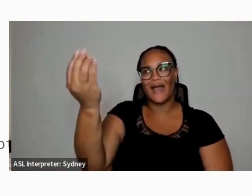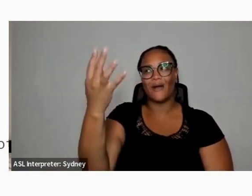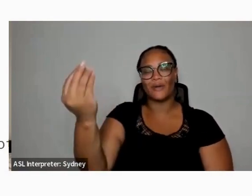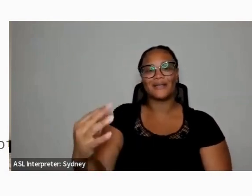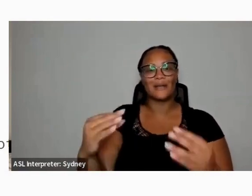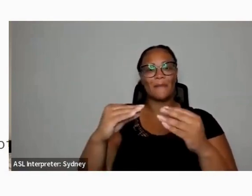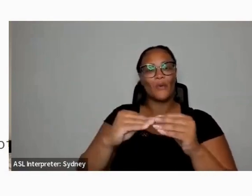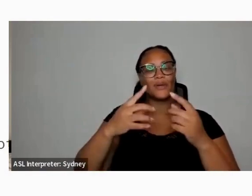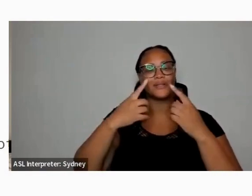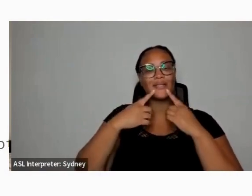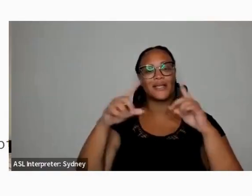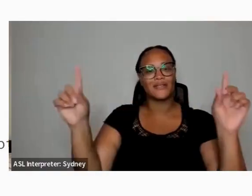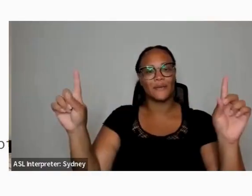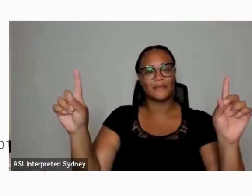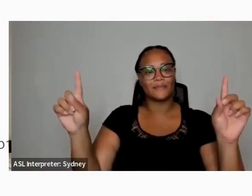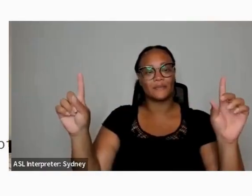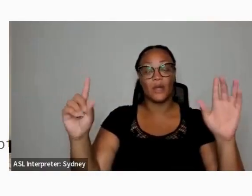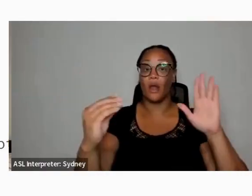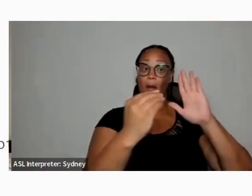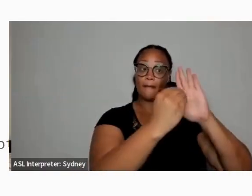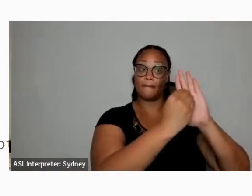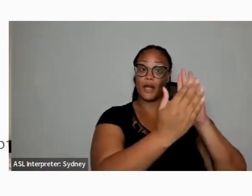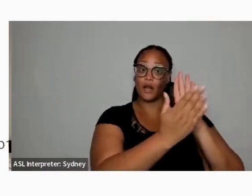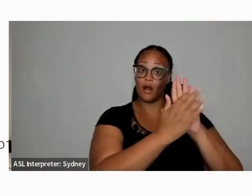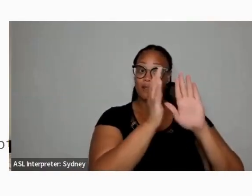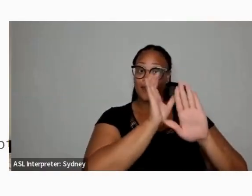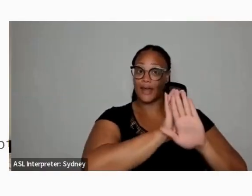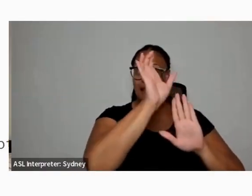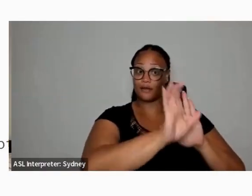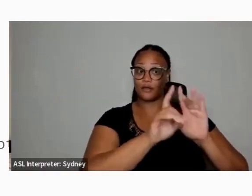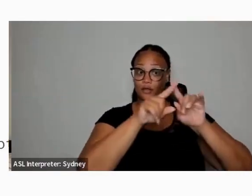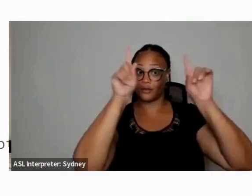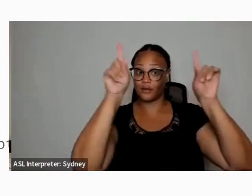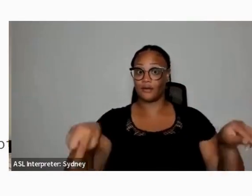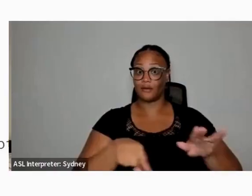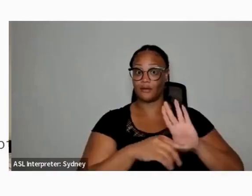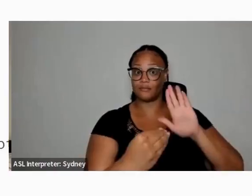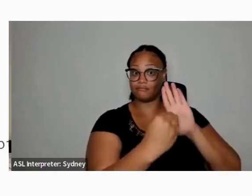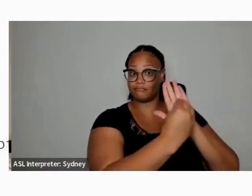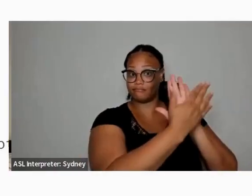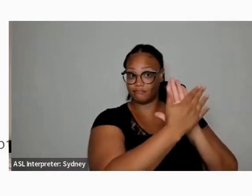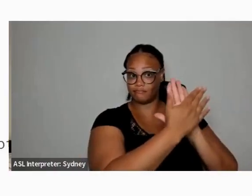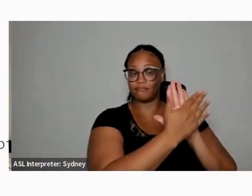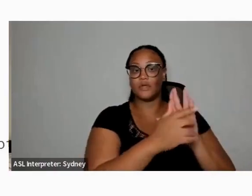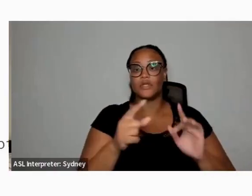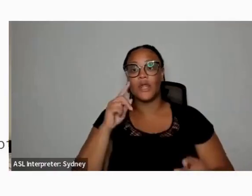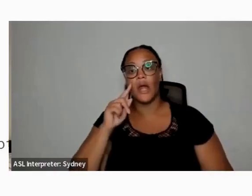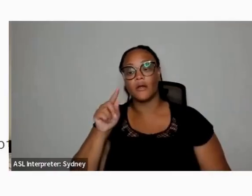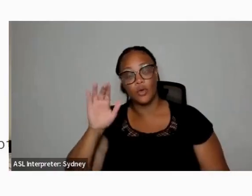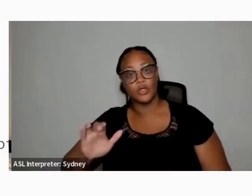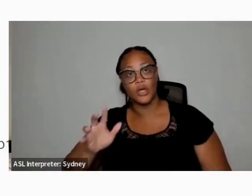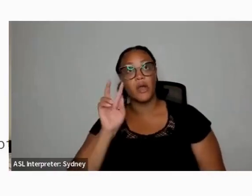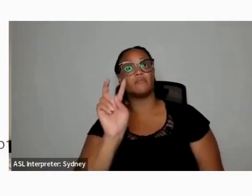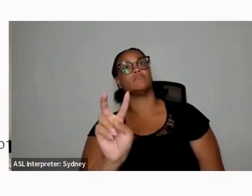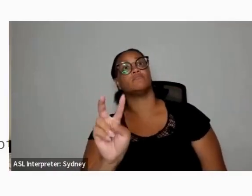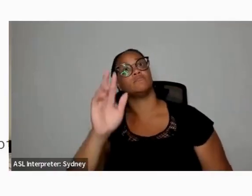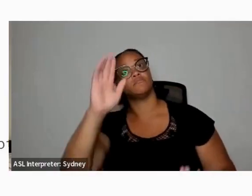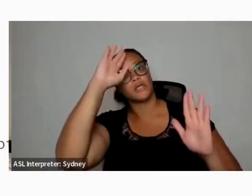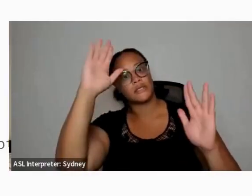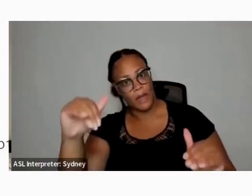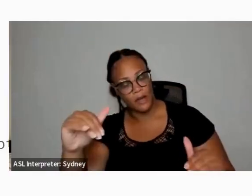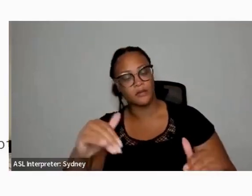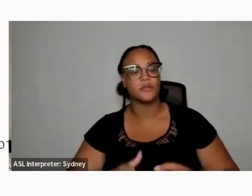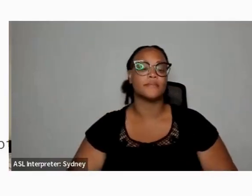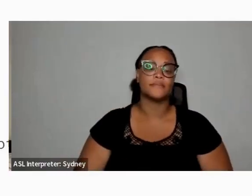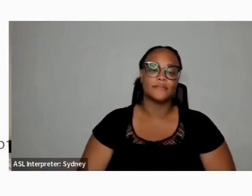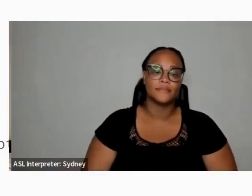Sara said, making sure that the child knows what days to expect those appointments on, and then reading a social story again to help sort of